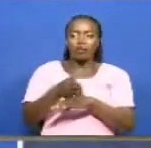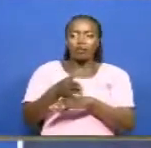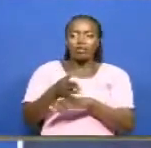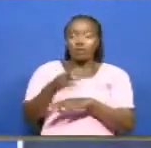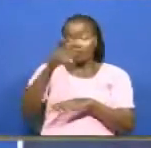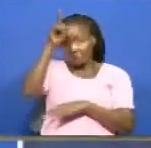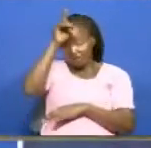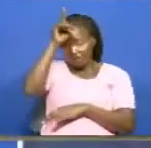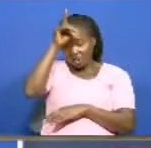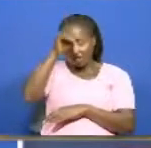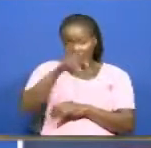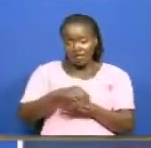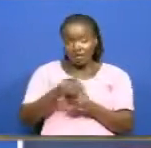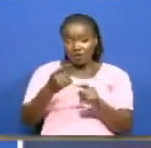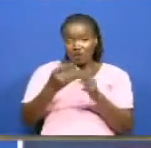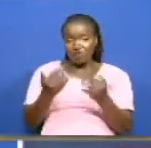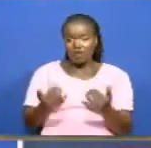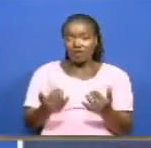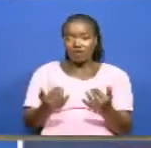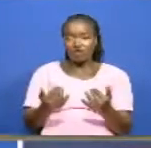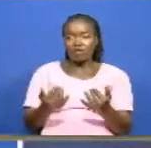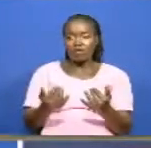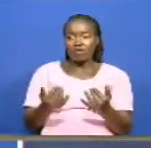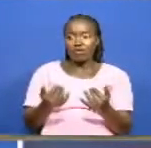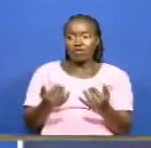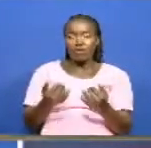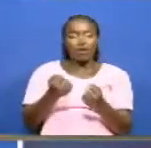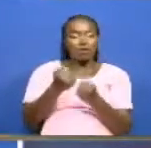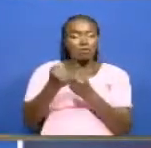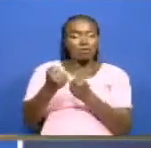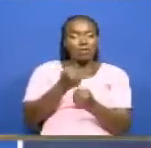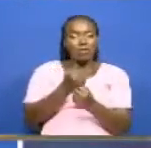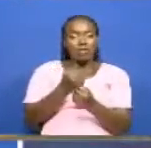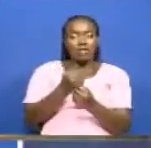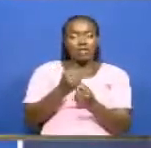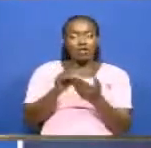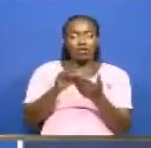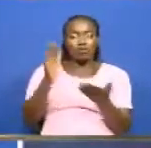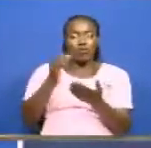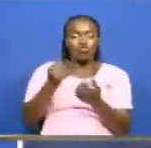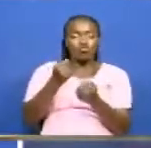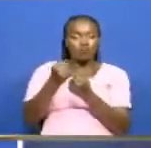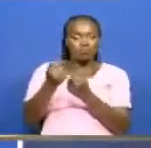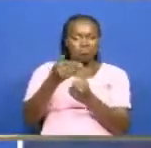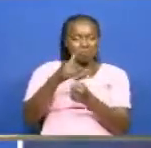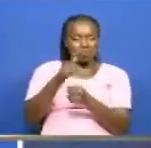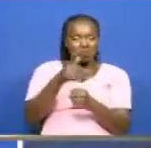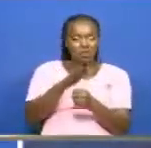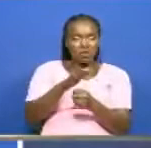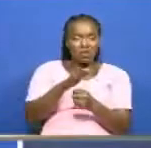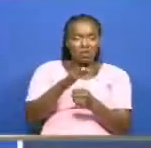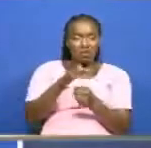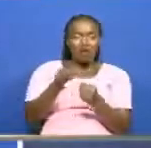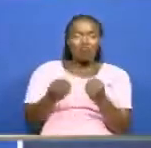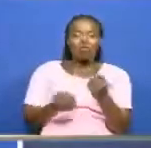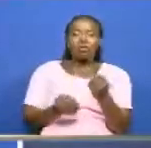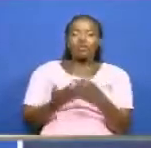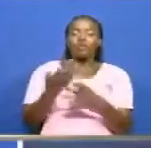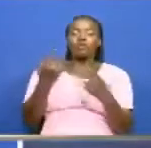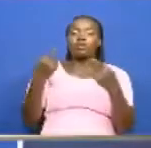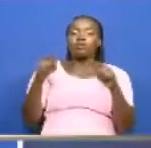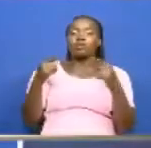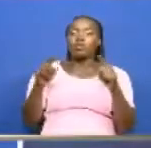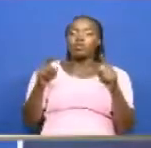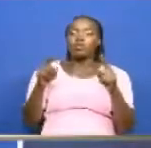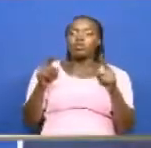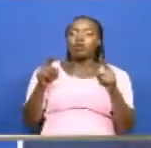village. But for now, it is weed, weed, and more weed for the prosperity of this sleepy village